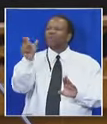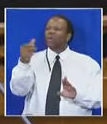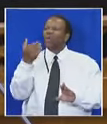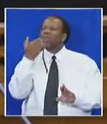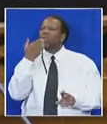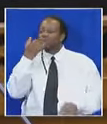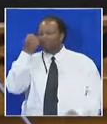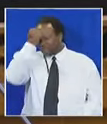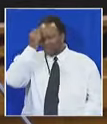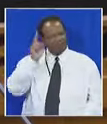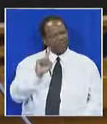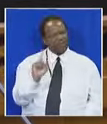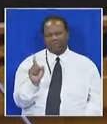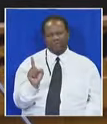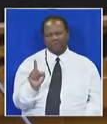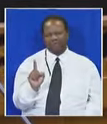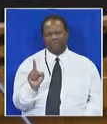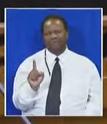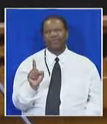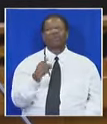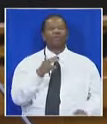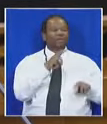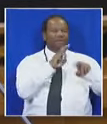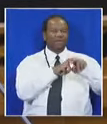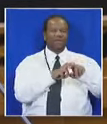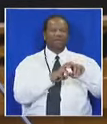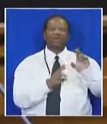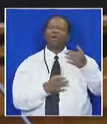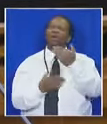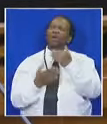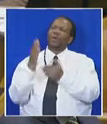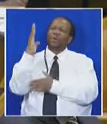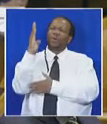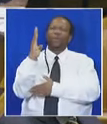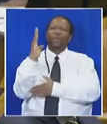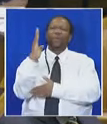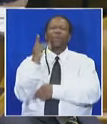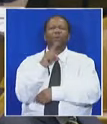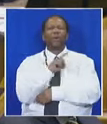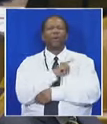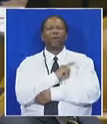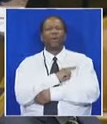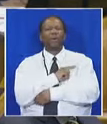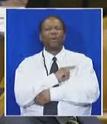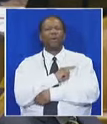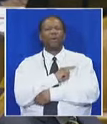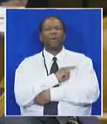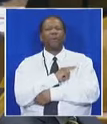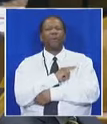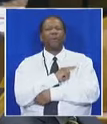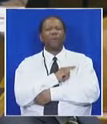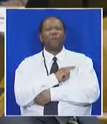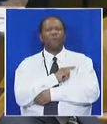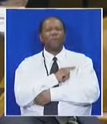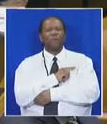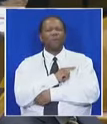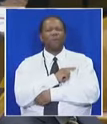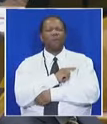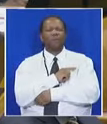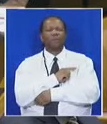Can you take a seat? Honourable Member, what is your point? No, there were two issues. Honourable Member, can take a seat? Yeah.